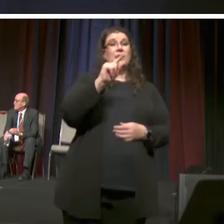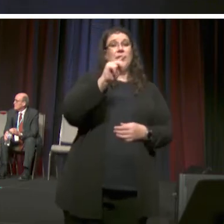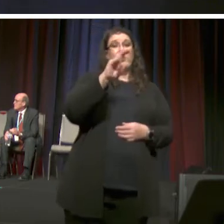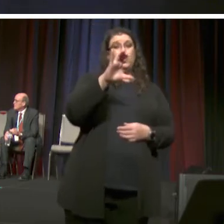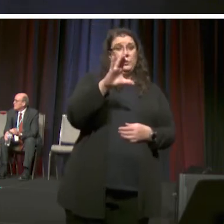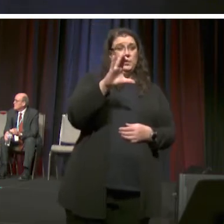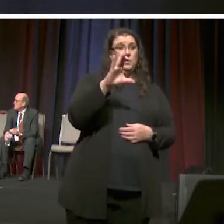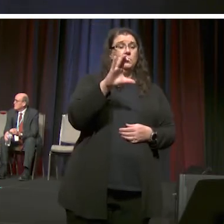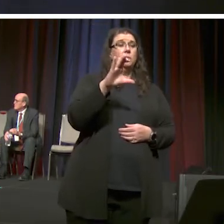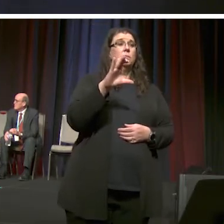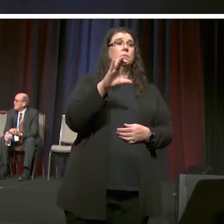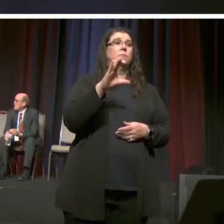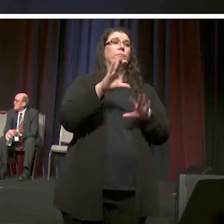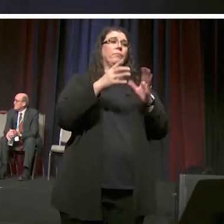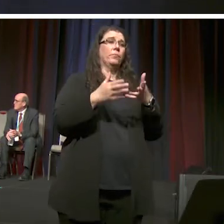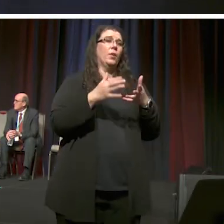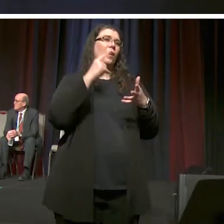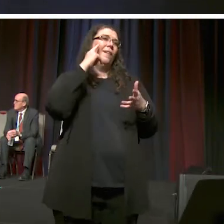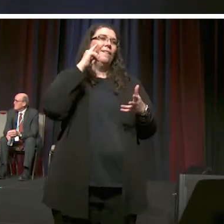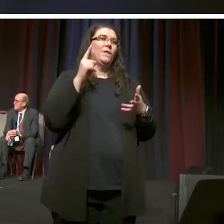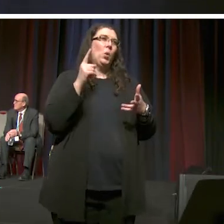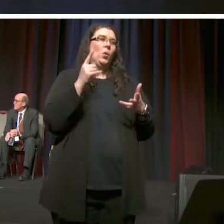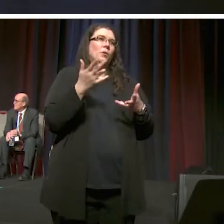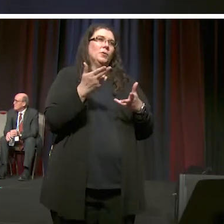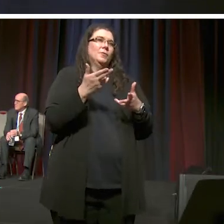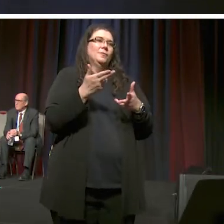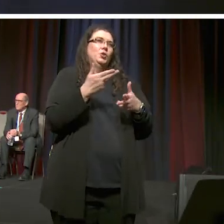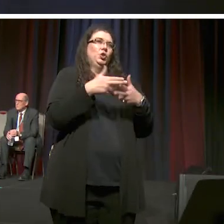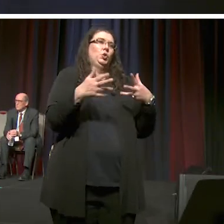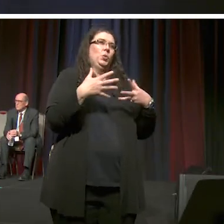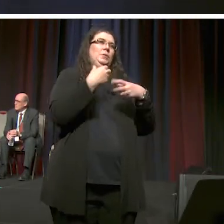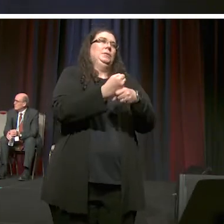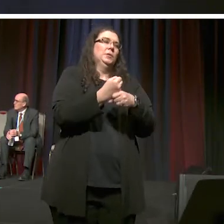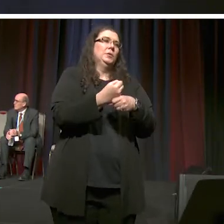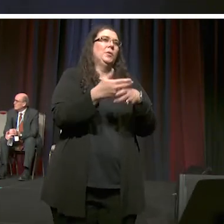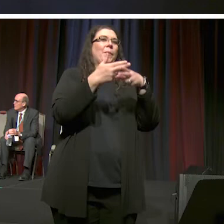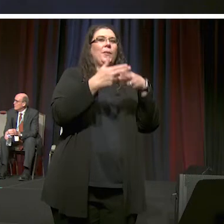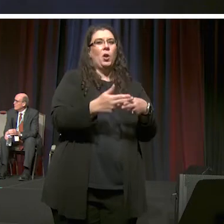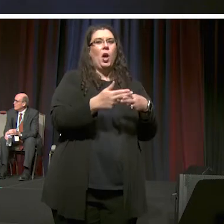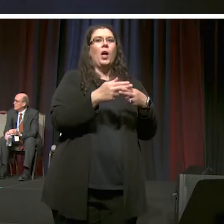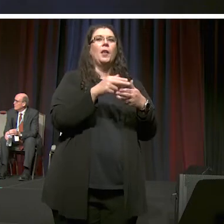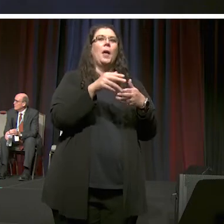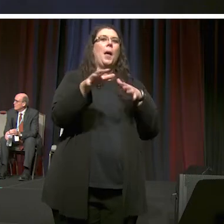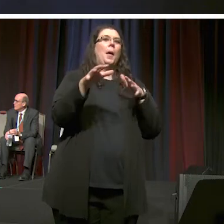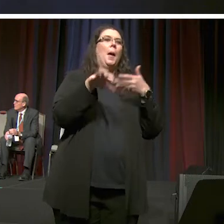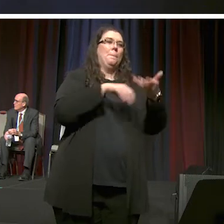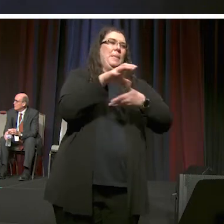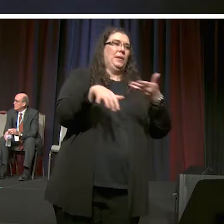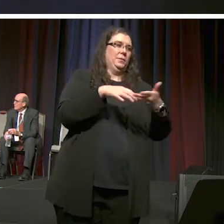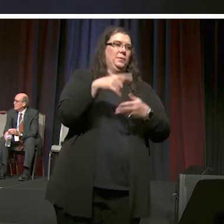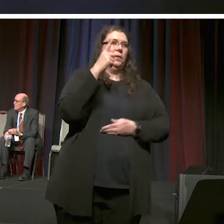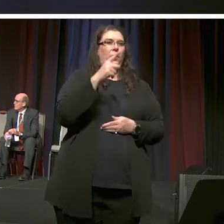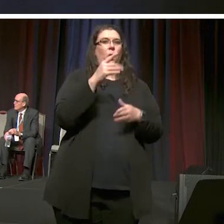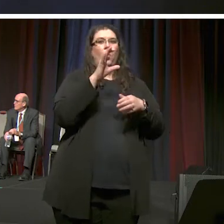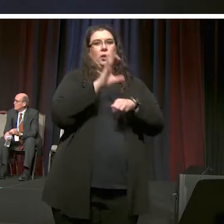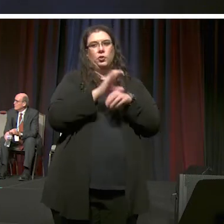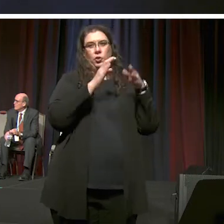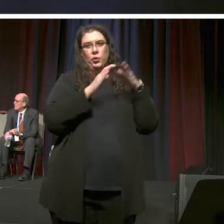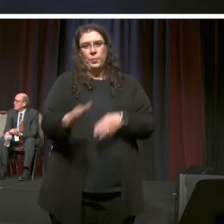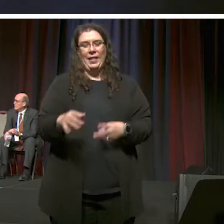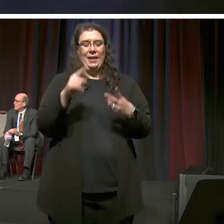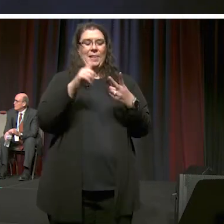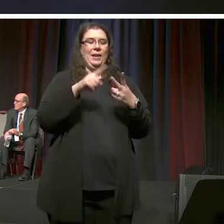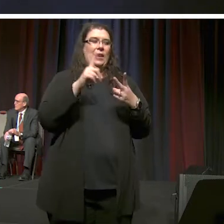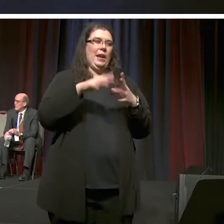for the sake of shorthand around here, would be a combination of the One Church plan and the Simple